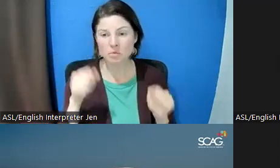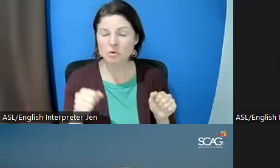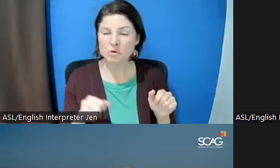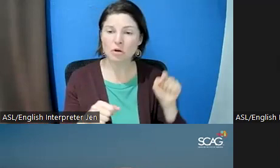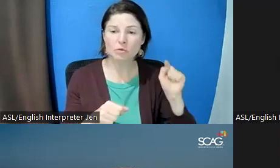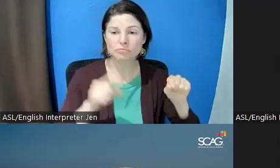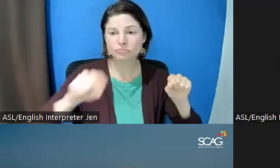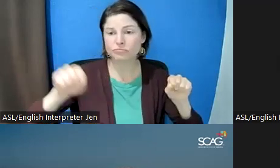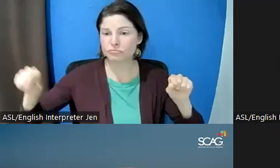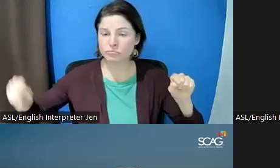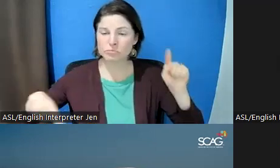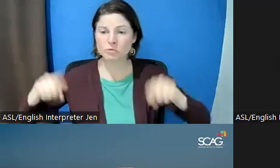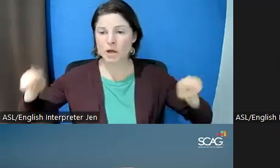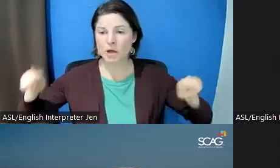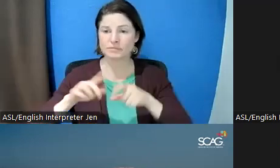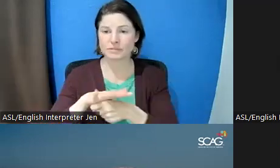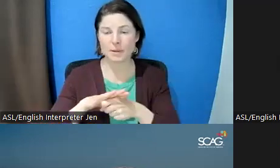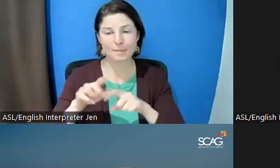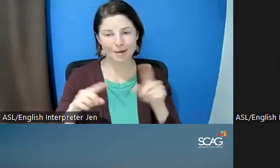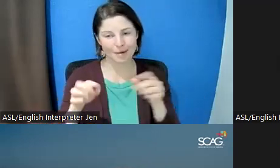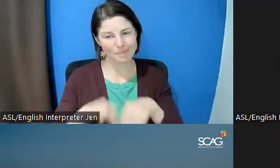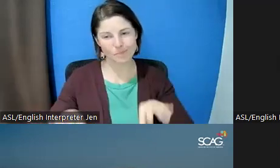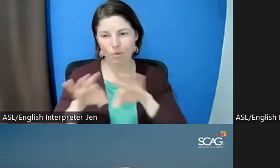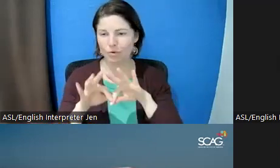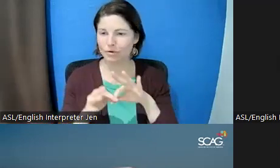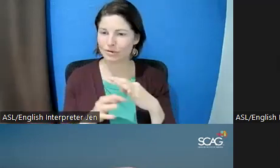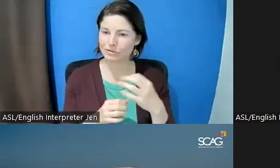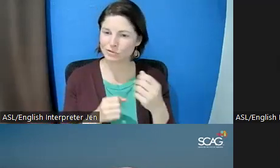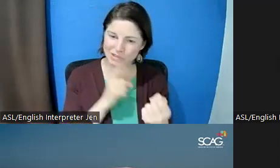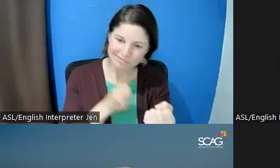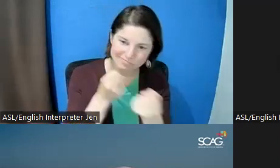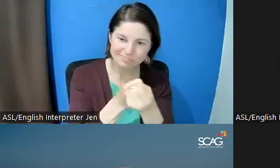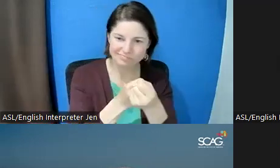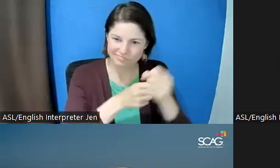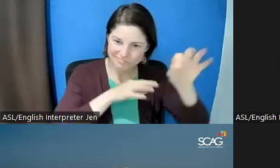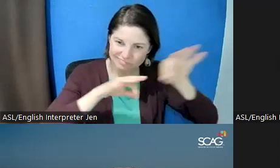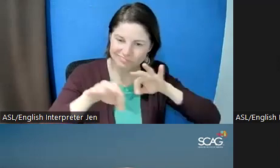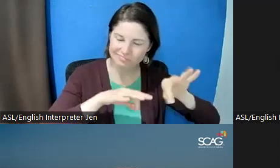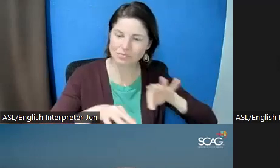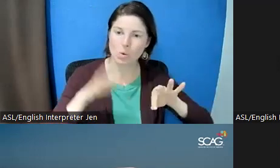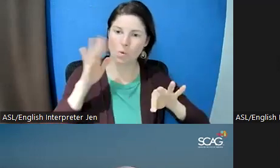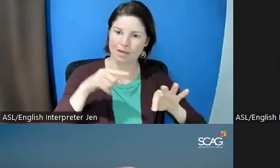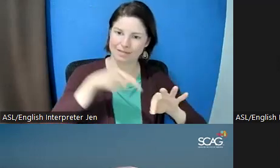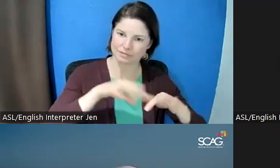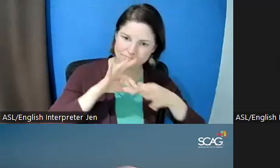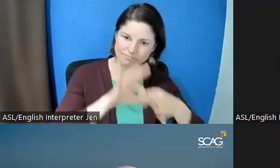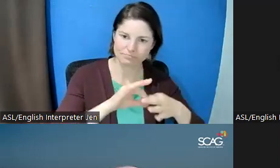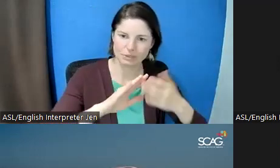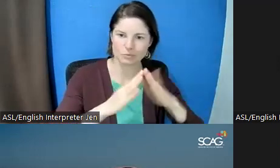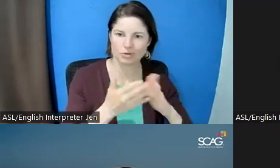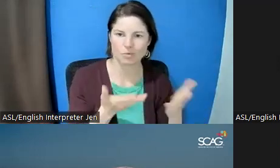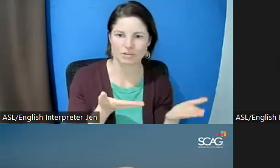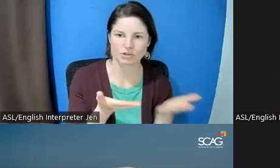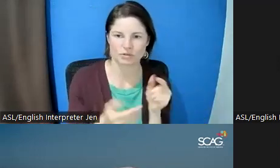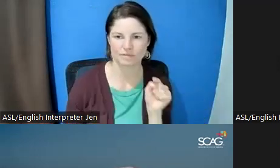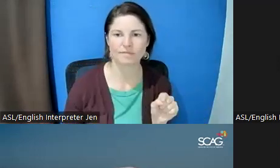you make a very strong case as to like how that connects to the community, a very specific community that you're trying to serve, and